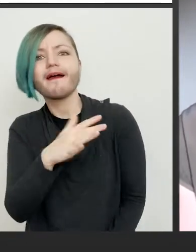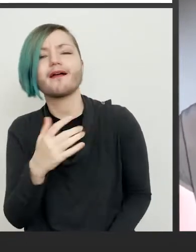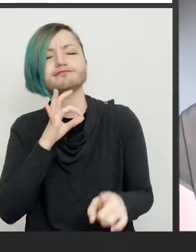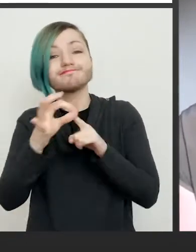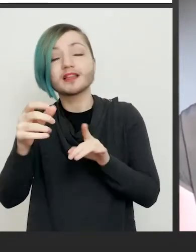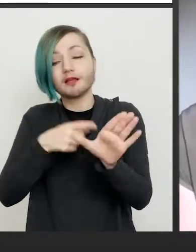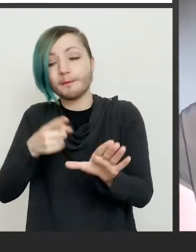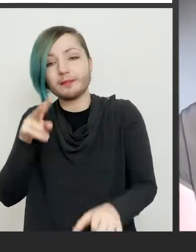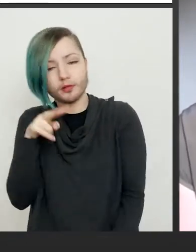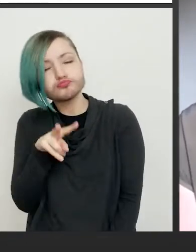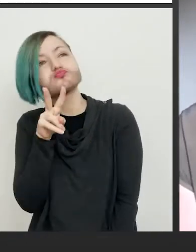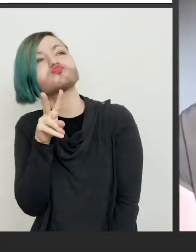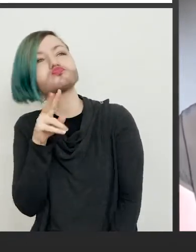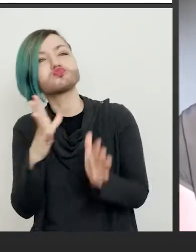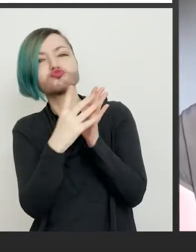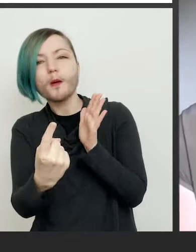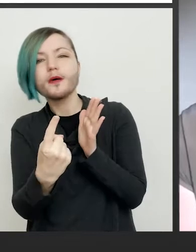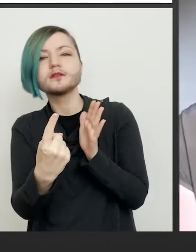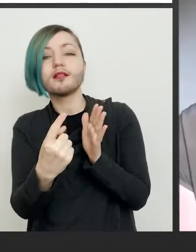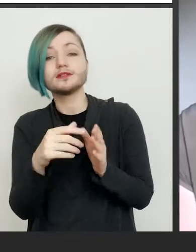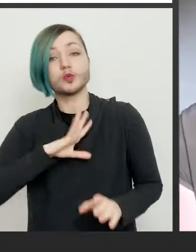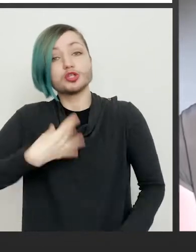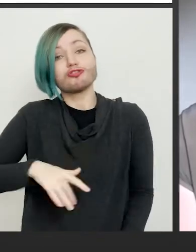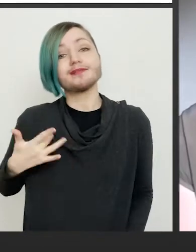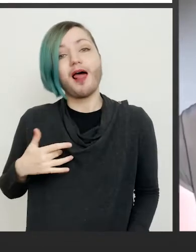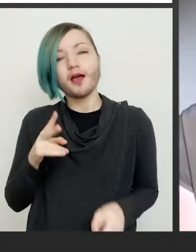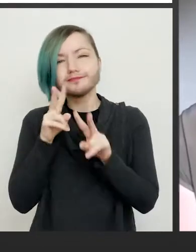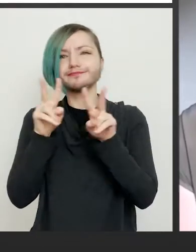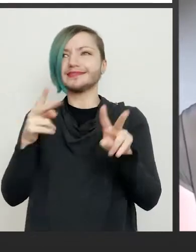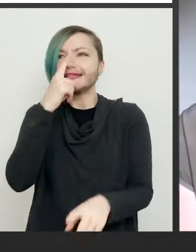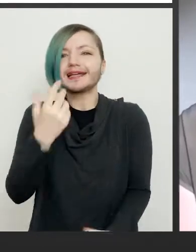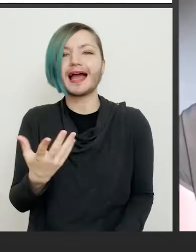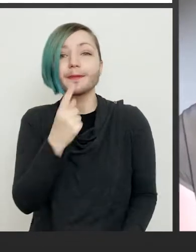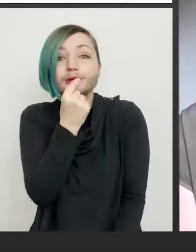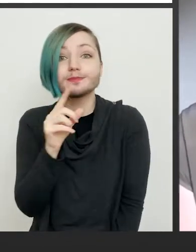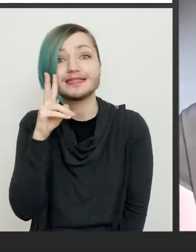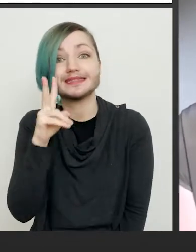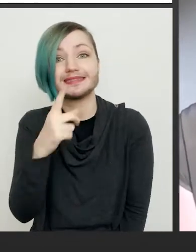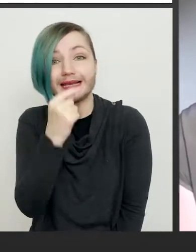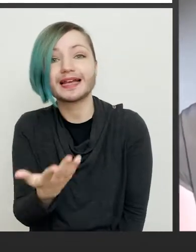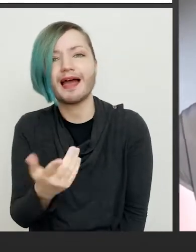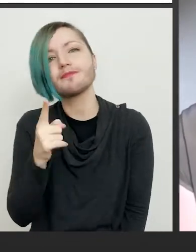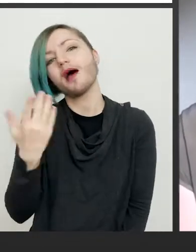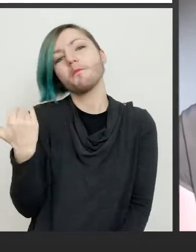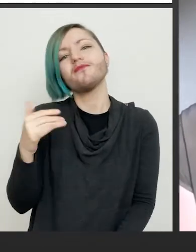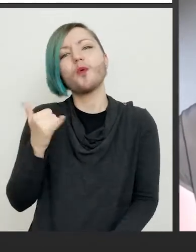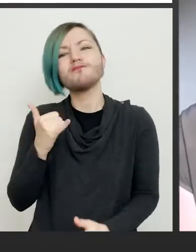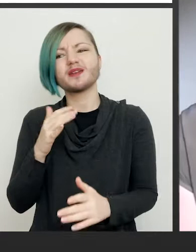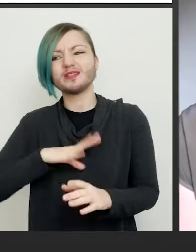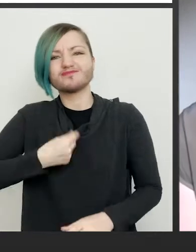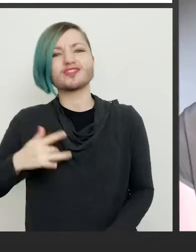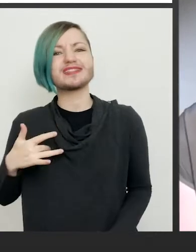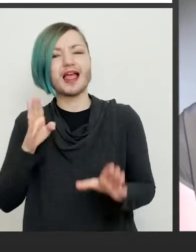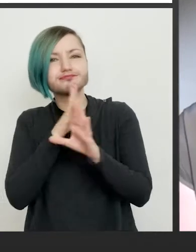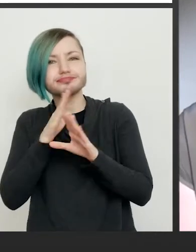young people, and seeing trans lives and possibilities now, whereas before perhaps they were more hidden. And